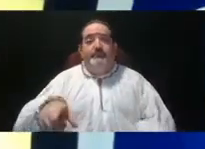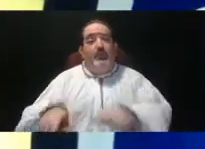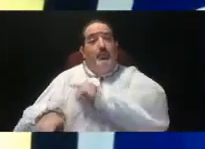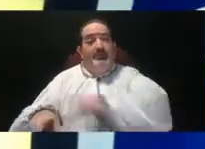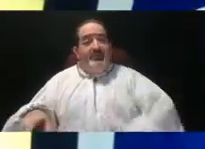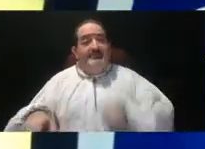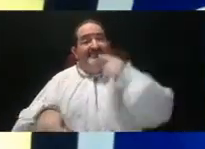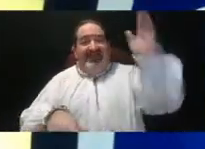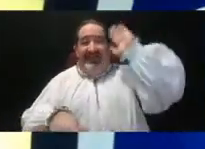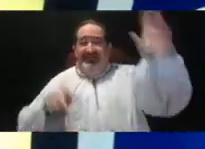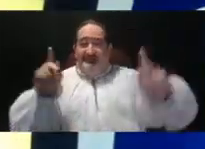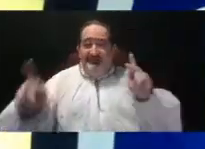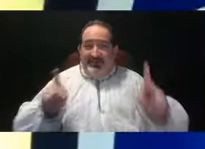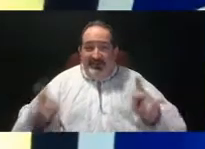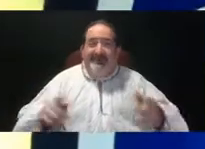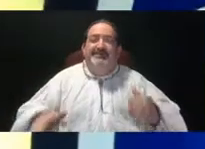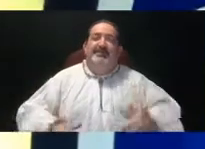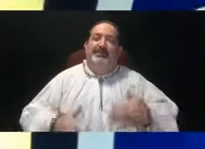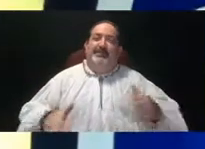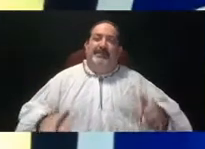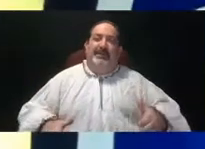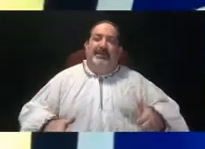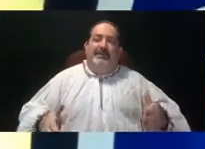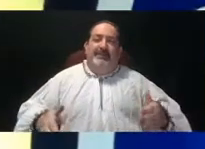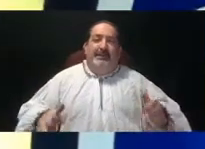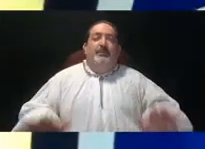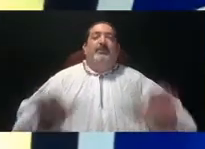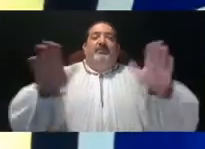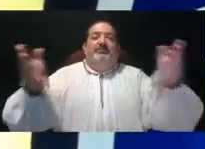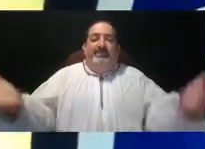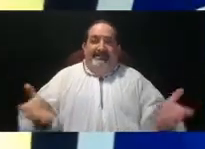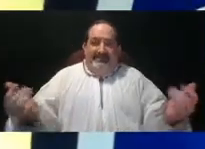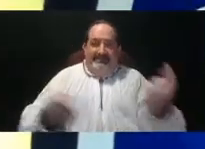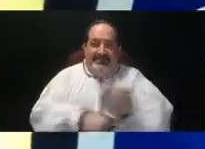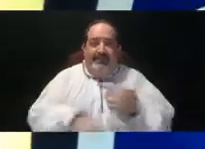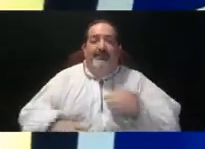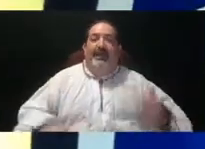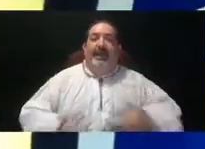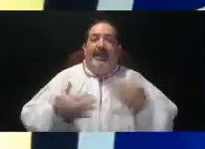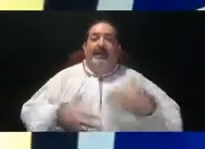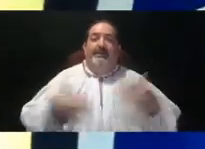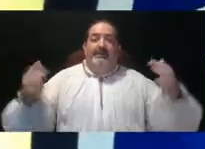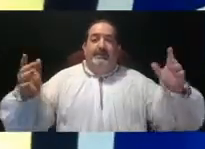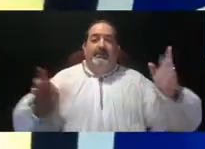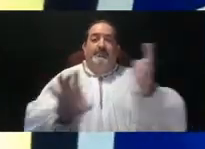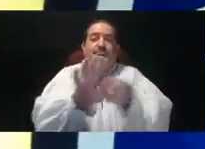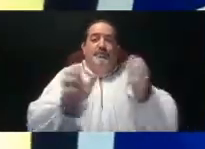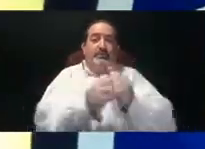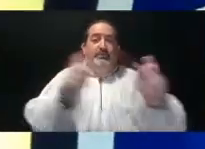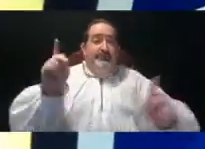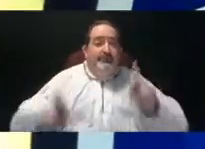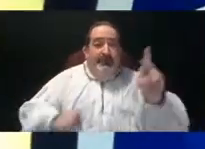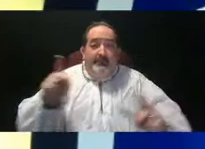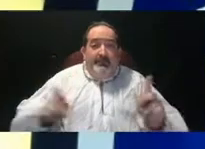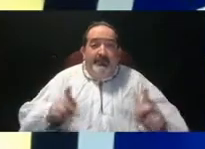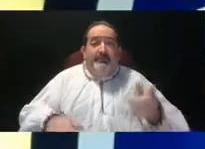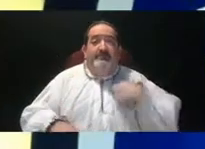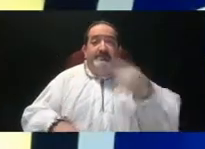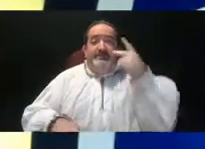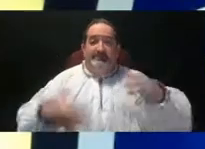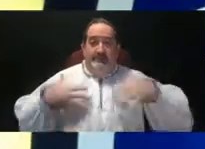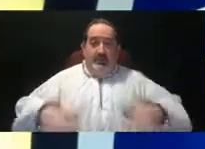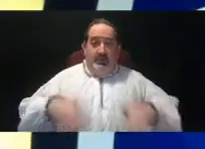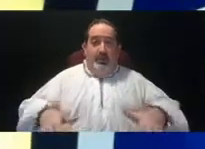Hi everyone, it's great to be here today. We are so happy to be able to join our populace. If you see the garb